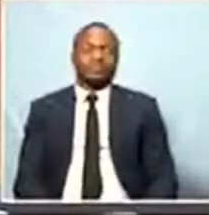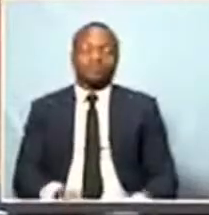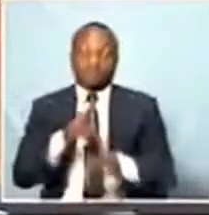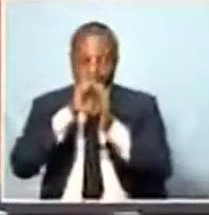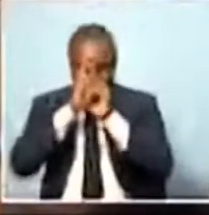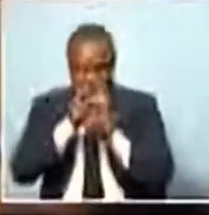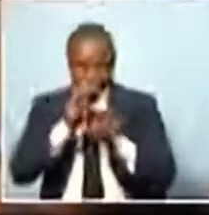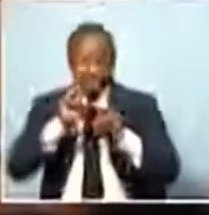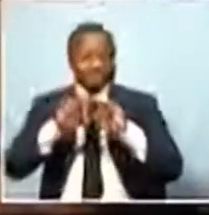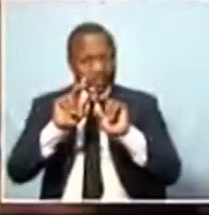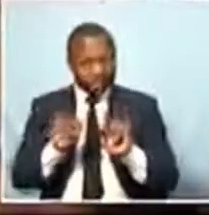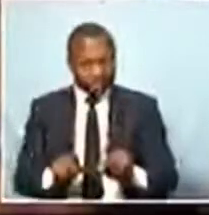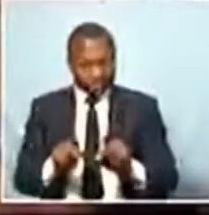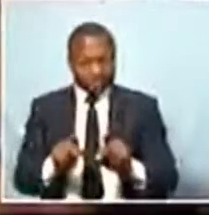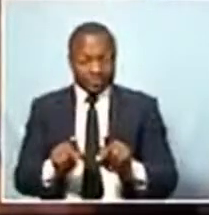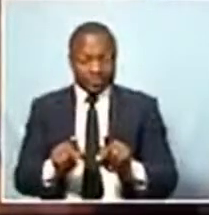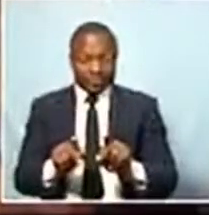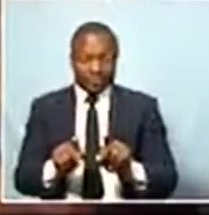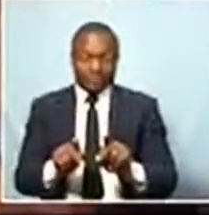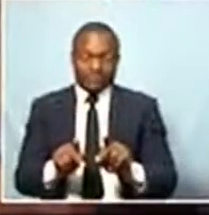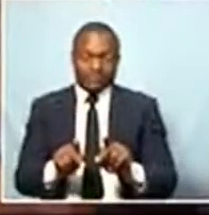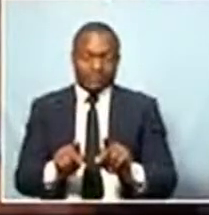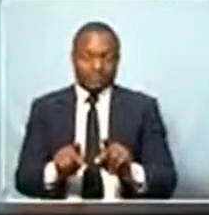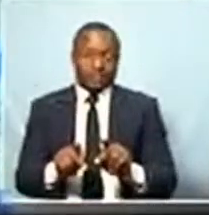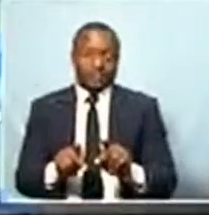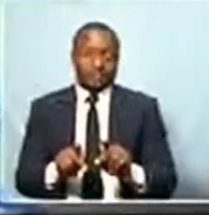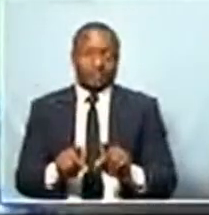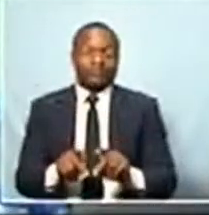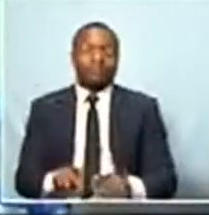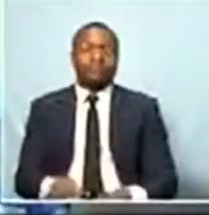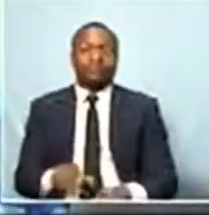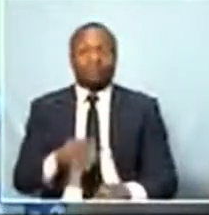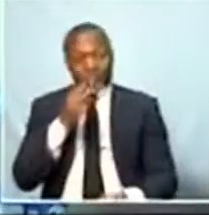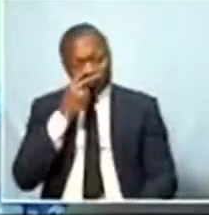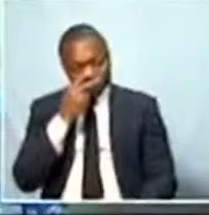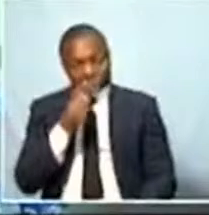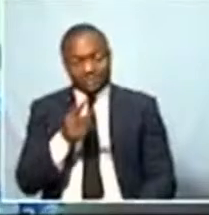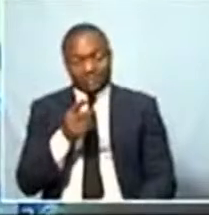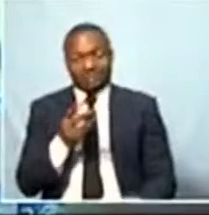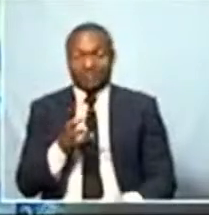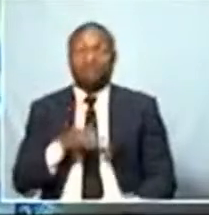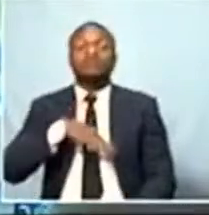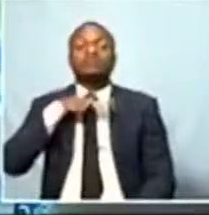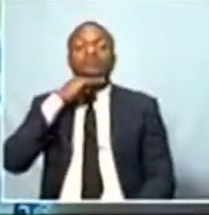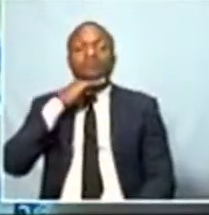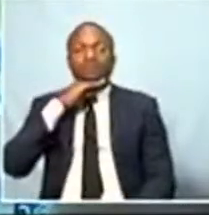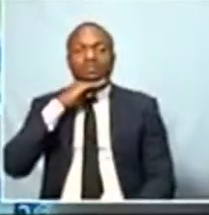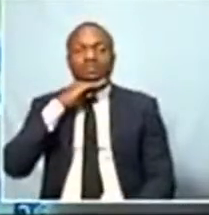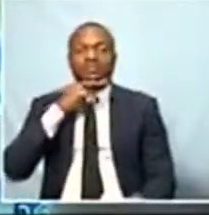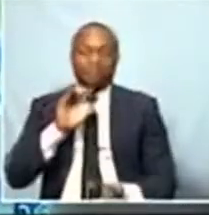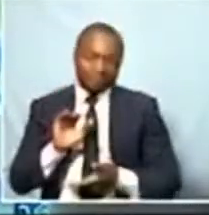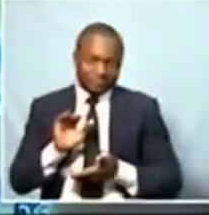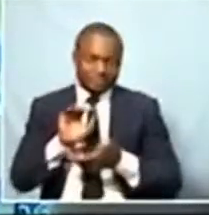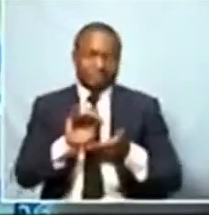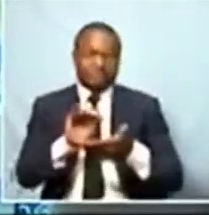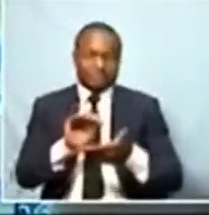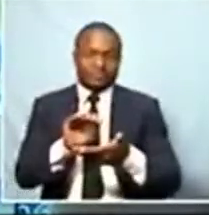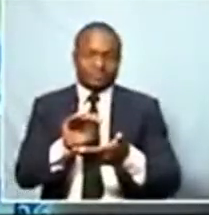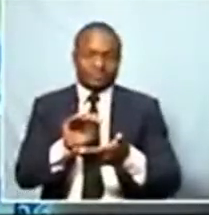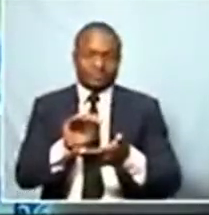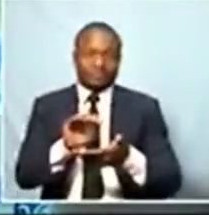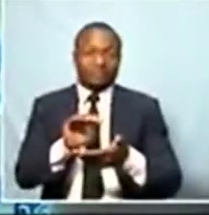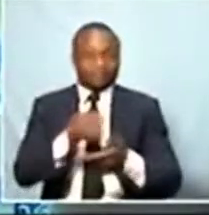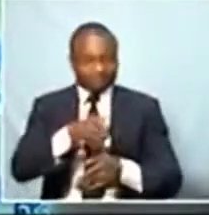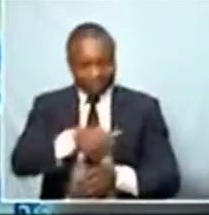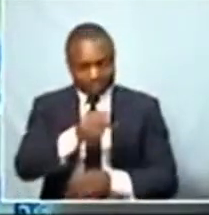Honorable Chairperson, other than the issue we raised about capacity building, we do see adequate allocation, budget allocation for them